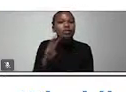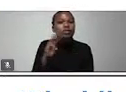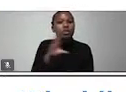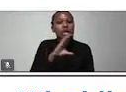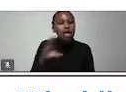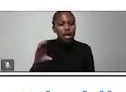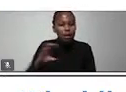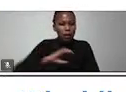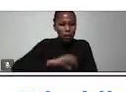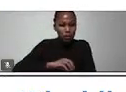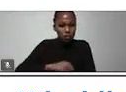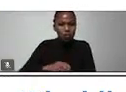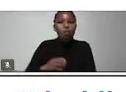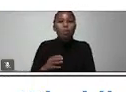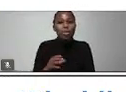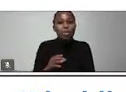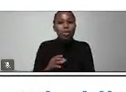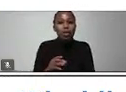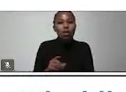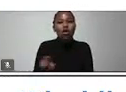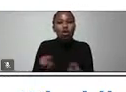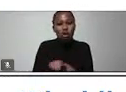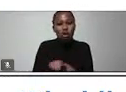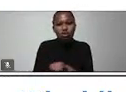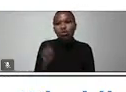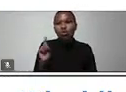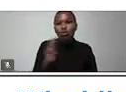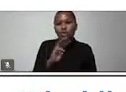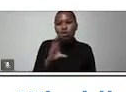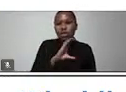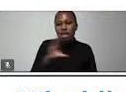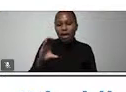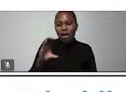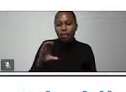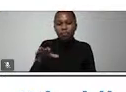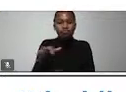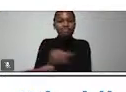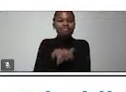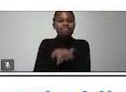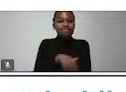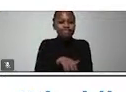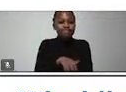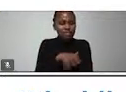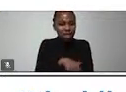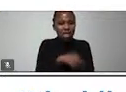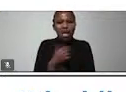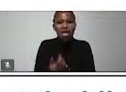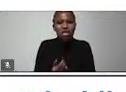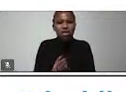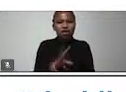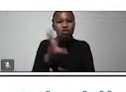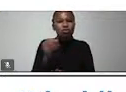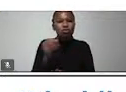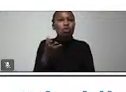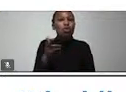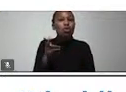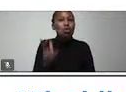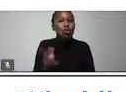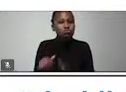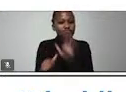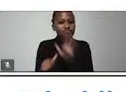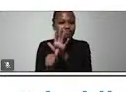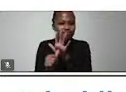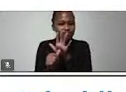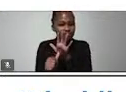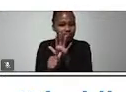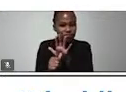also into the Western Cape agriculture in particular in my sake. And also, you know, it's very important that